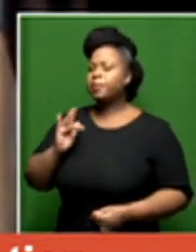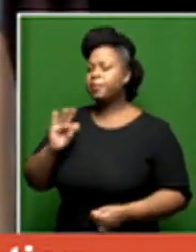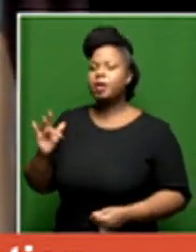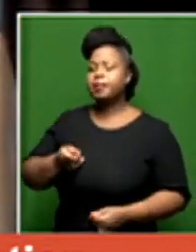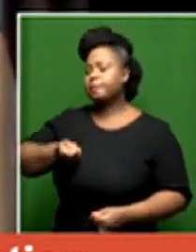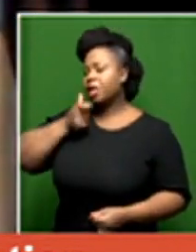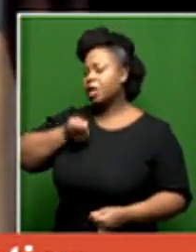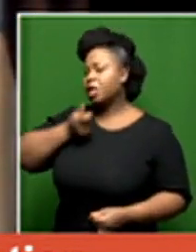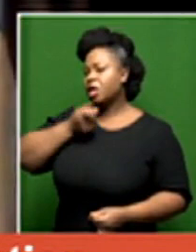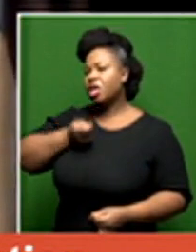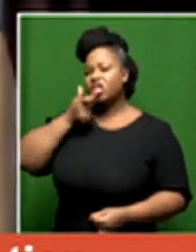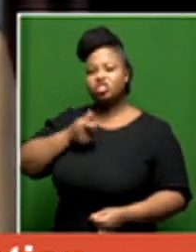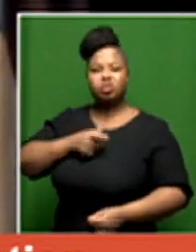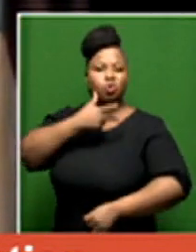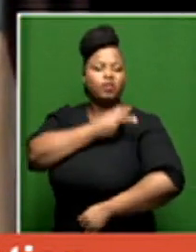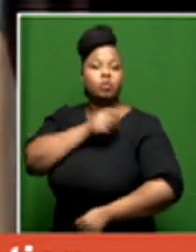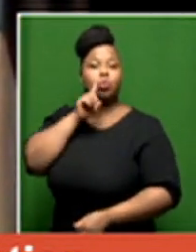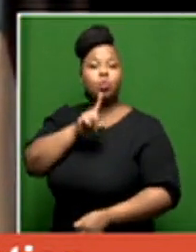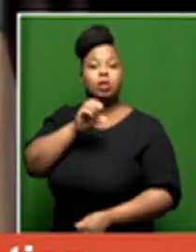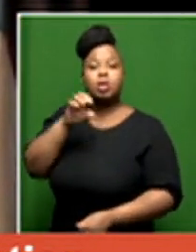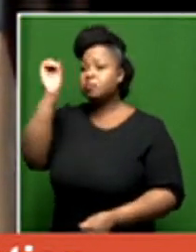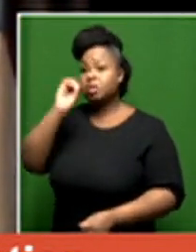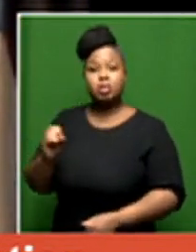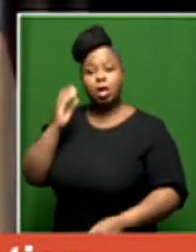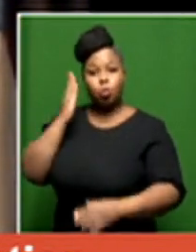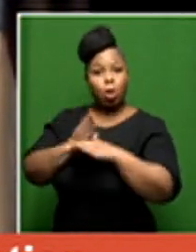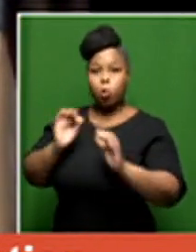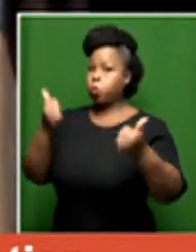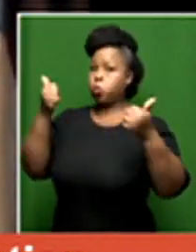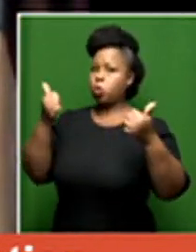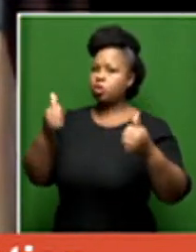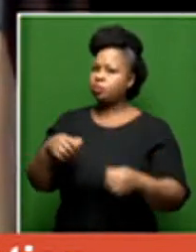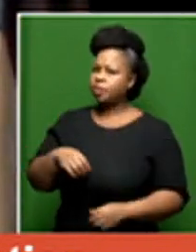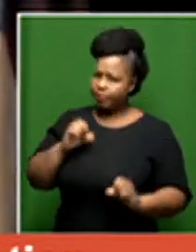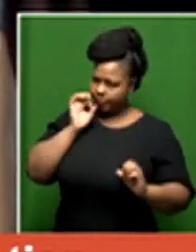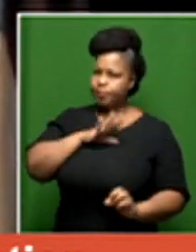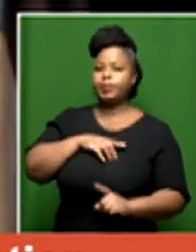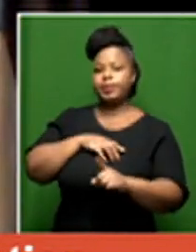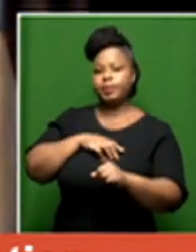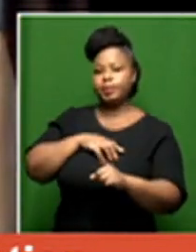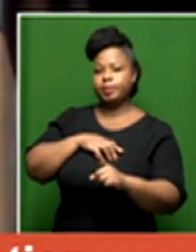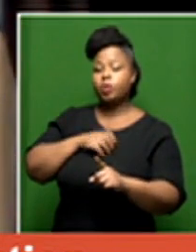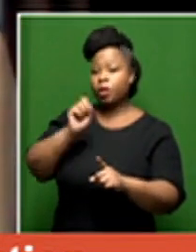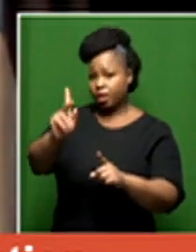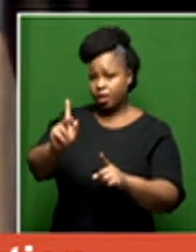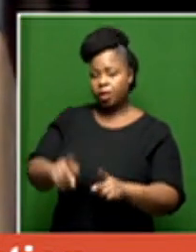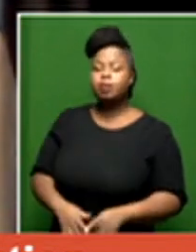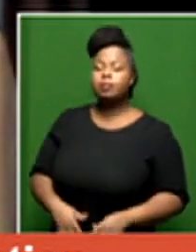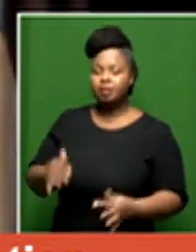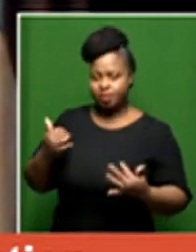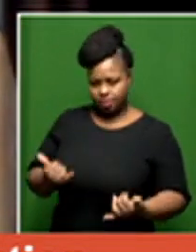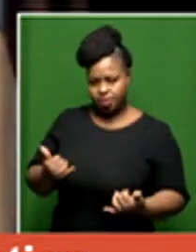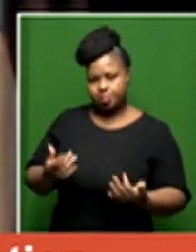no medication which is 100% effective, okay? So let's start it there. So what